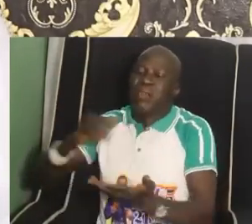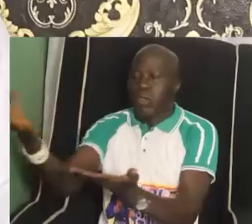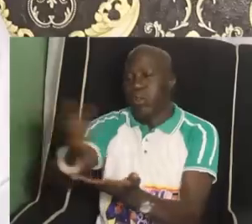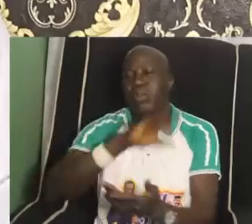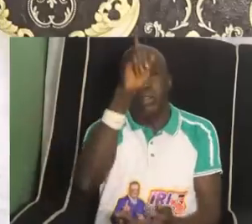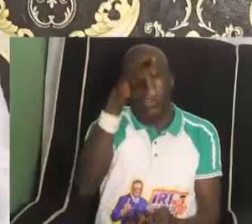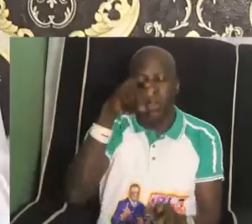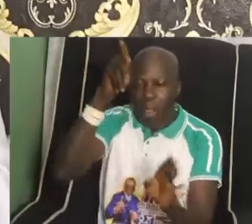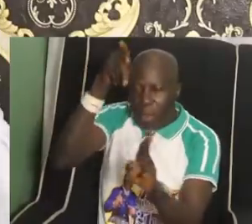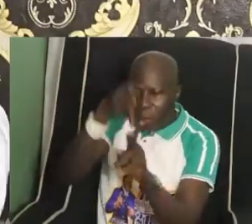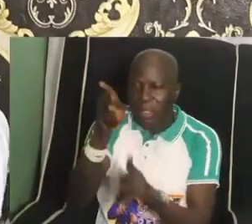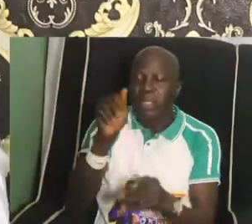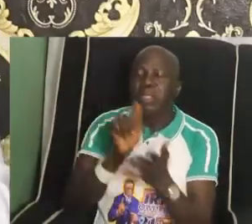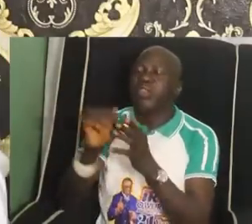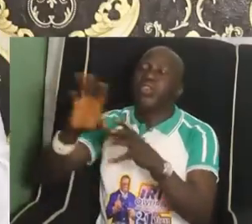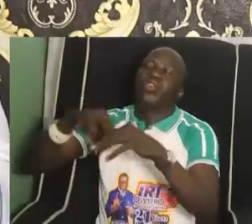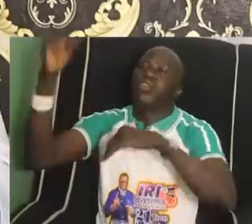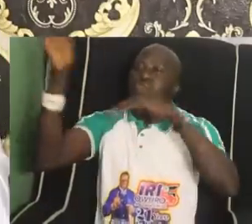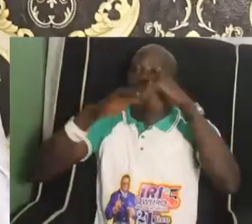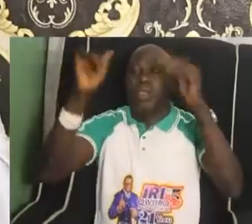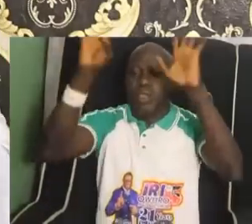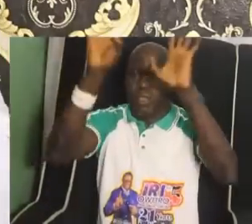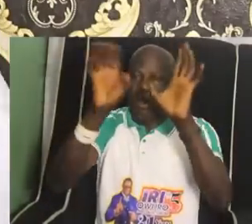that passed to take from me,